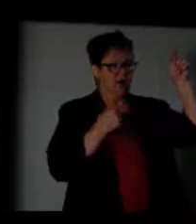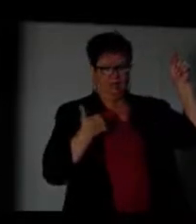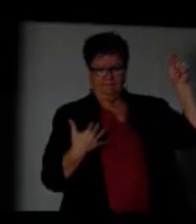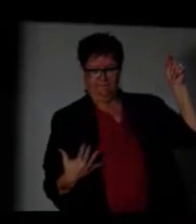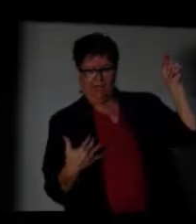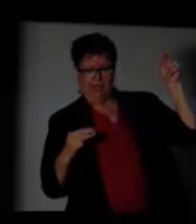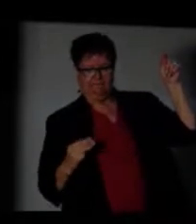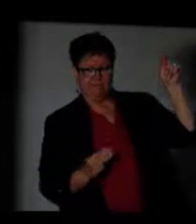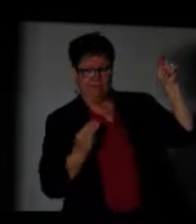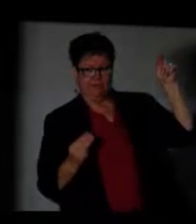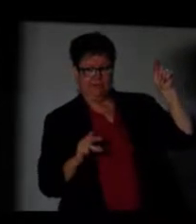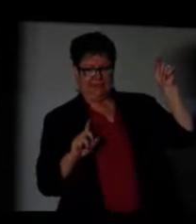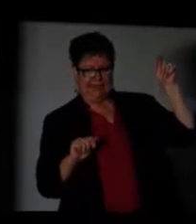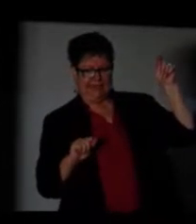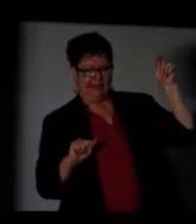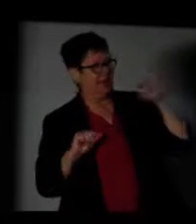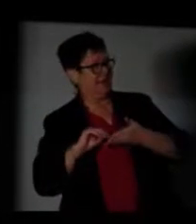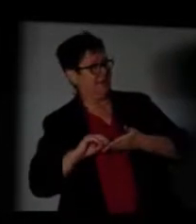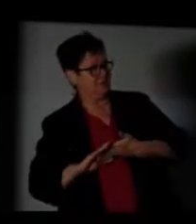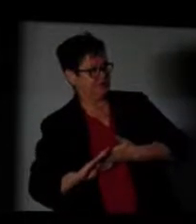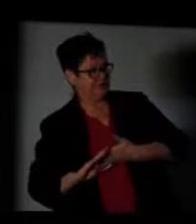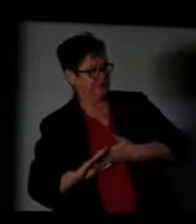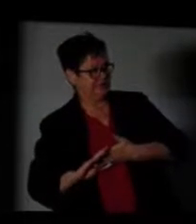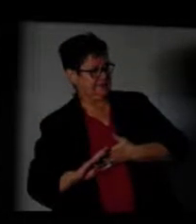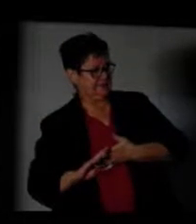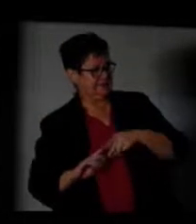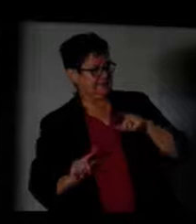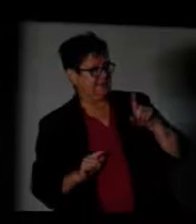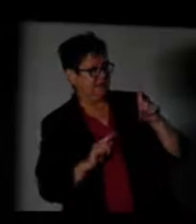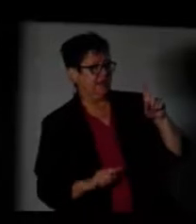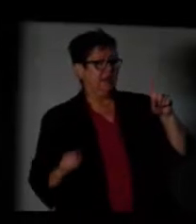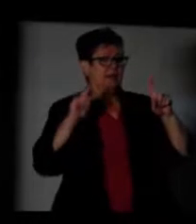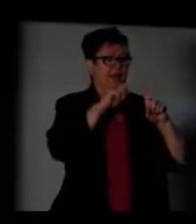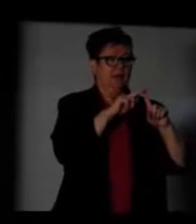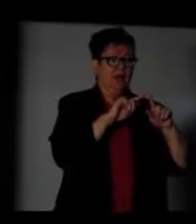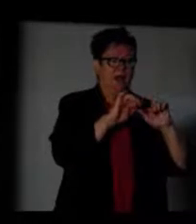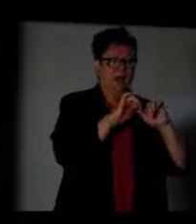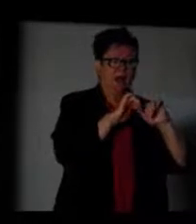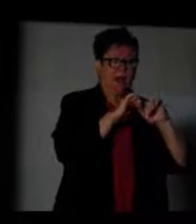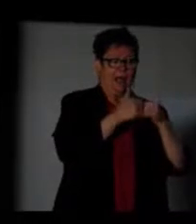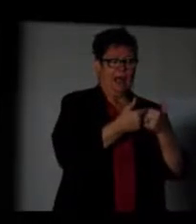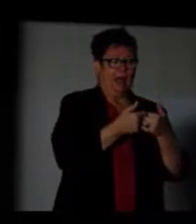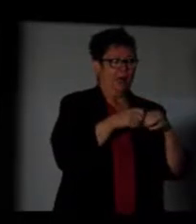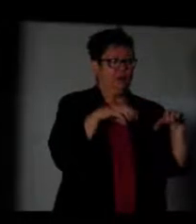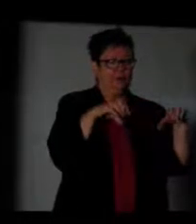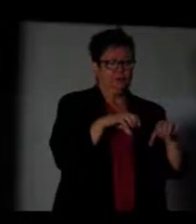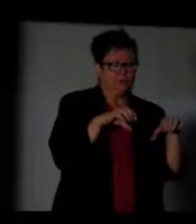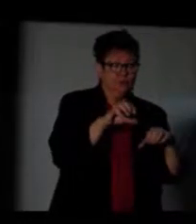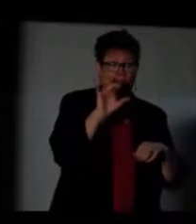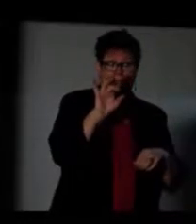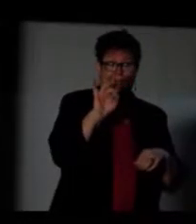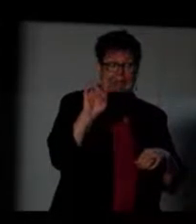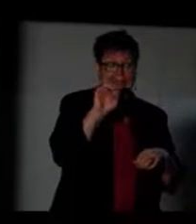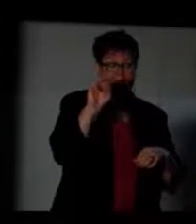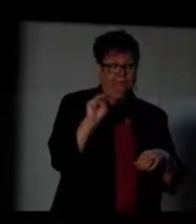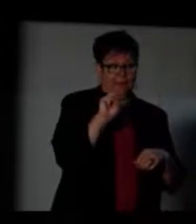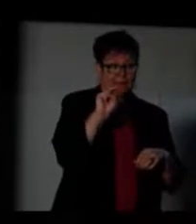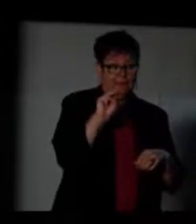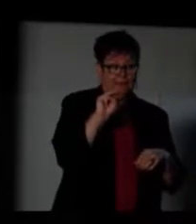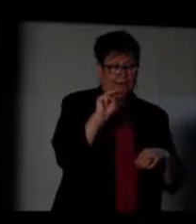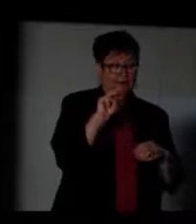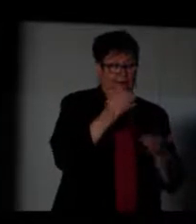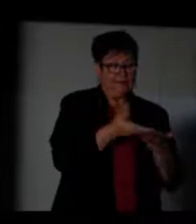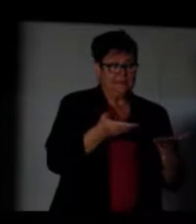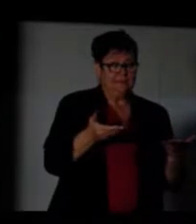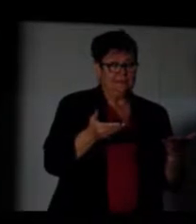5 million data entries in registers and so on, how do you know you've got 80 million specimens? We don't really know that.